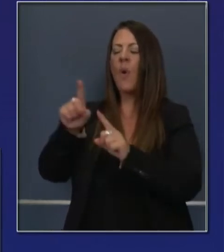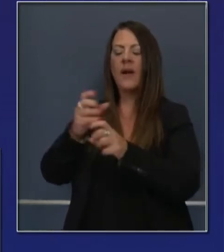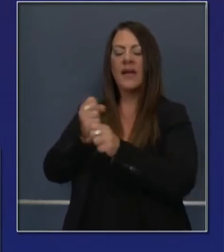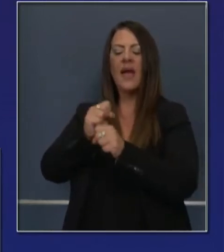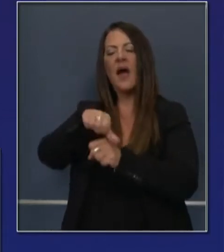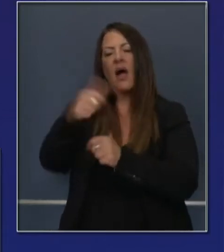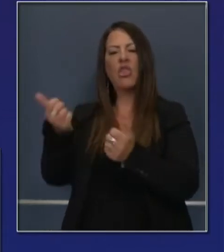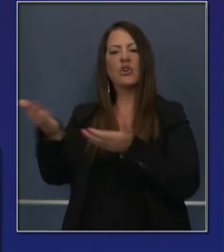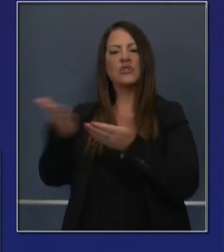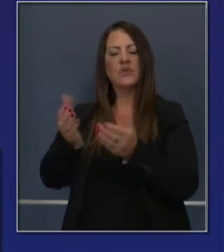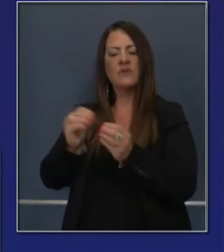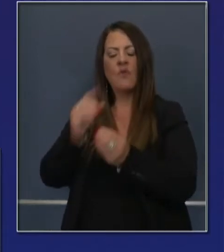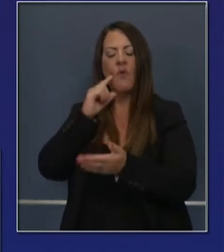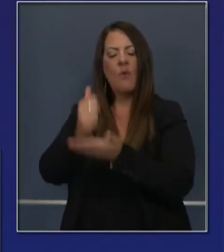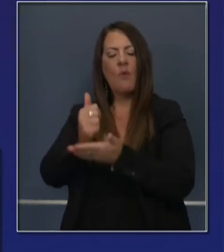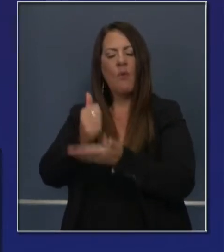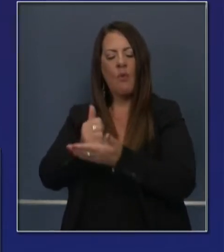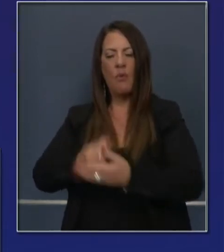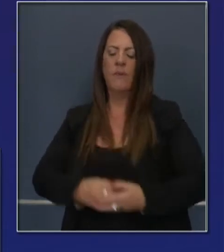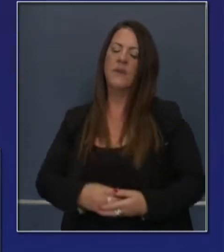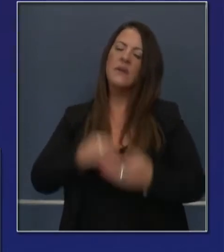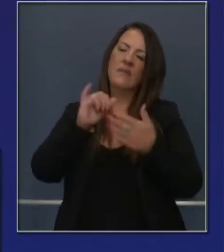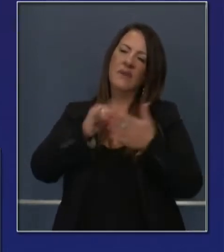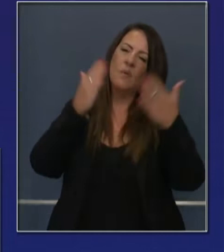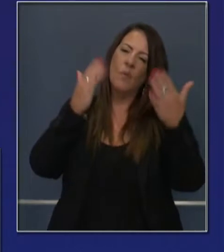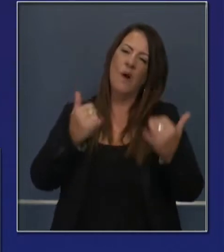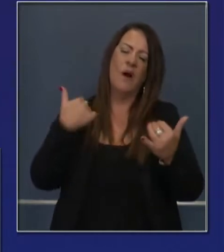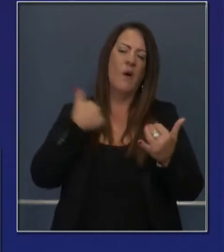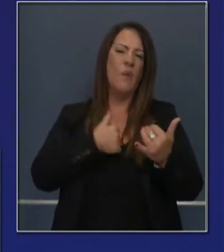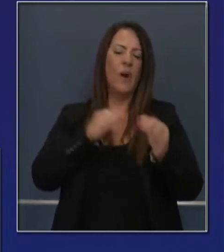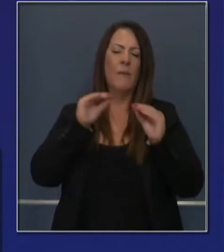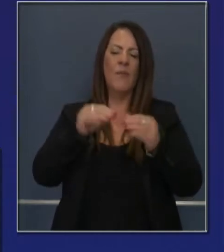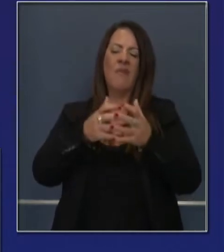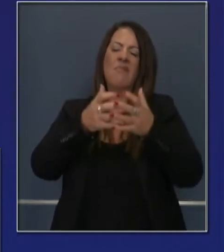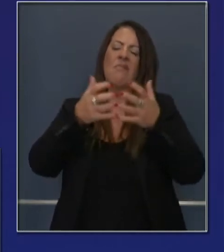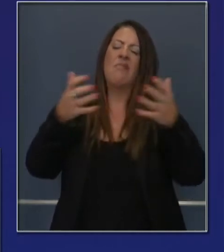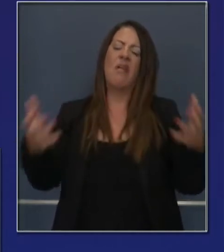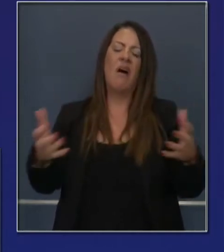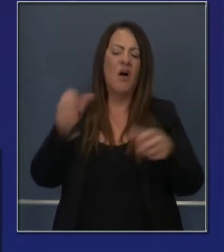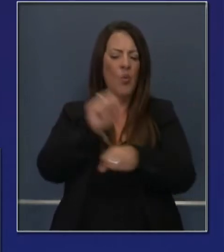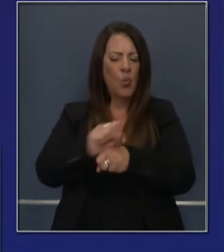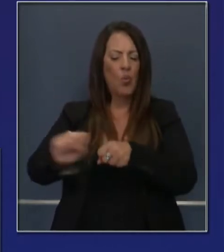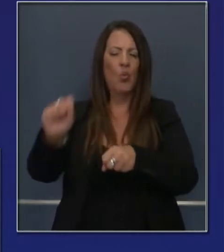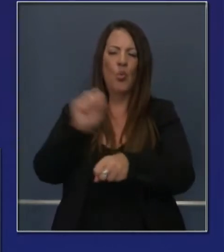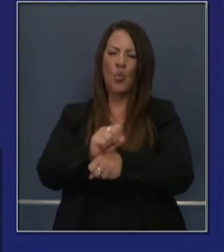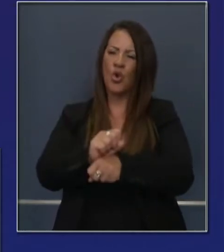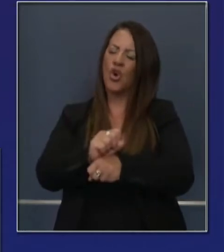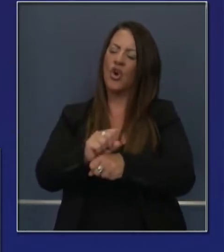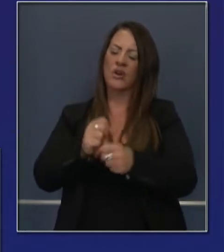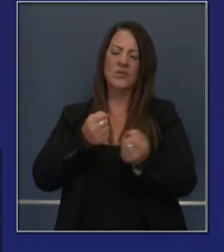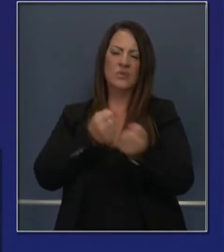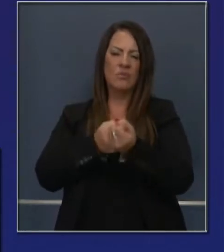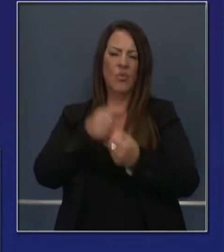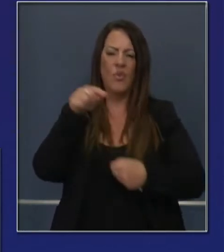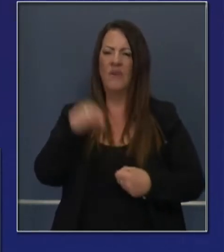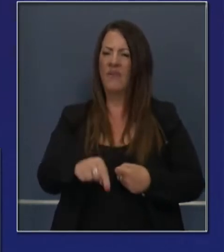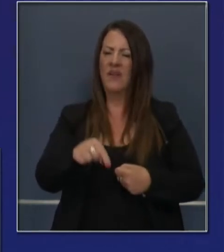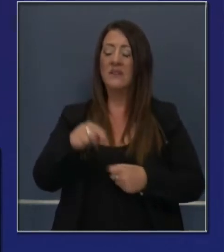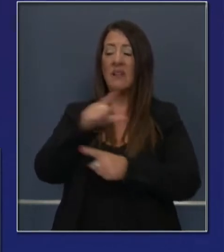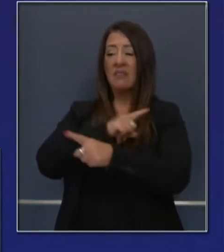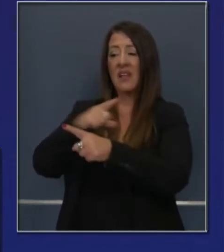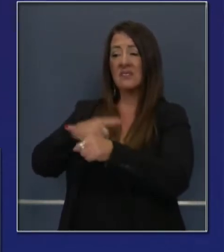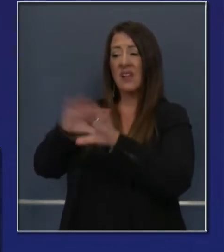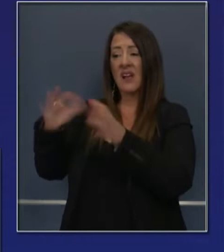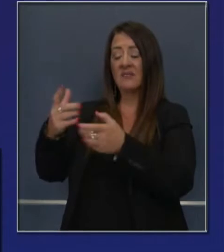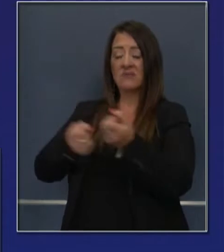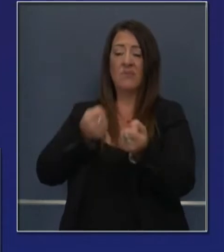that's why we have put tremendous effort and very gratified that this effort was supported by the legislature,